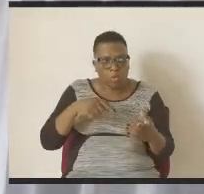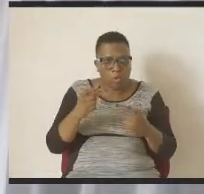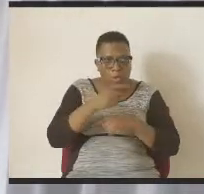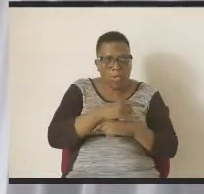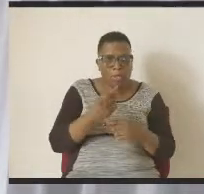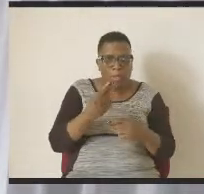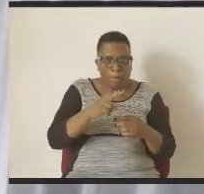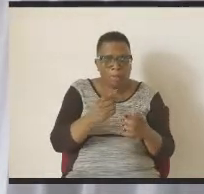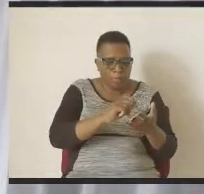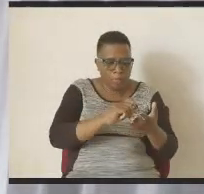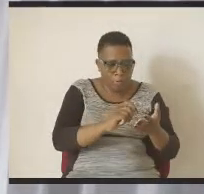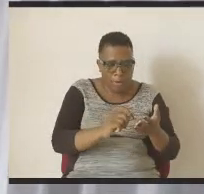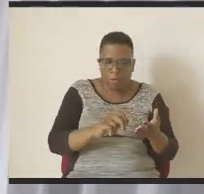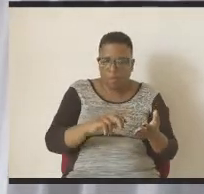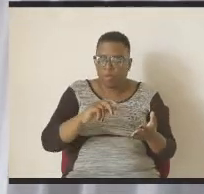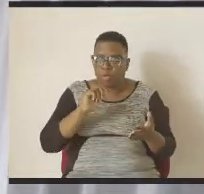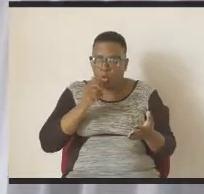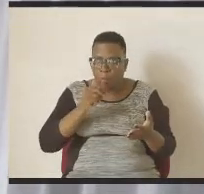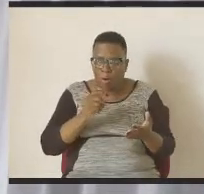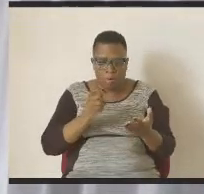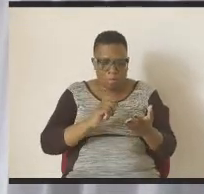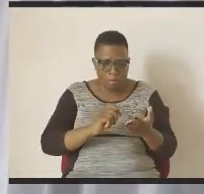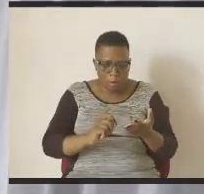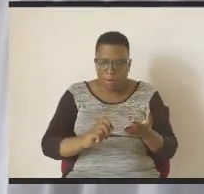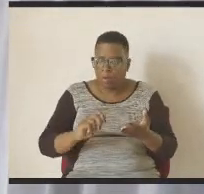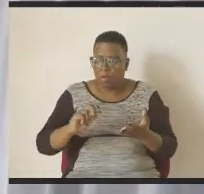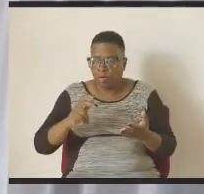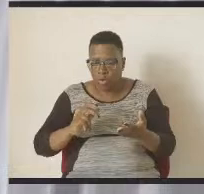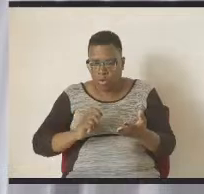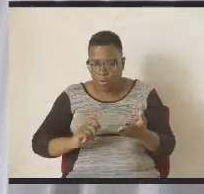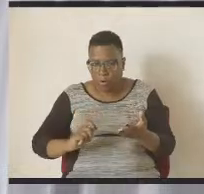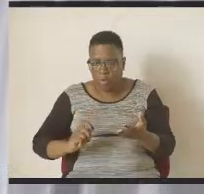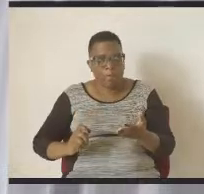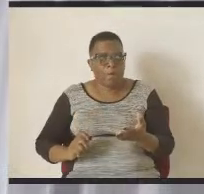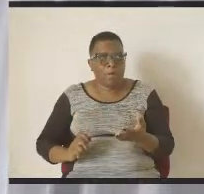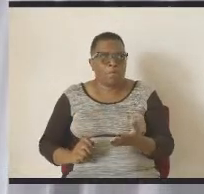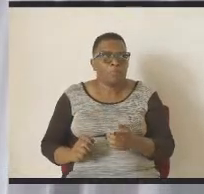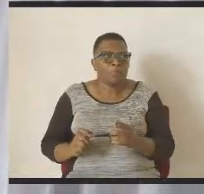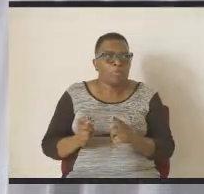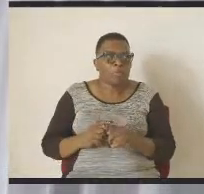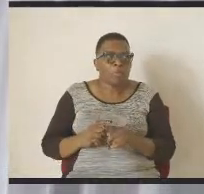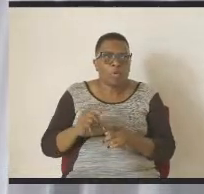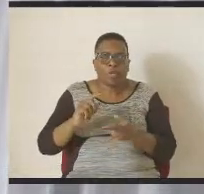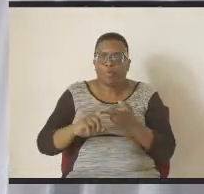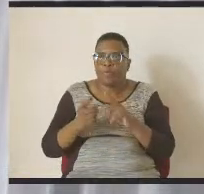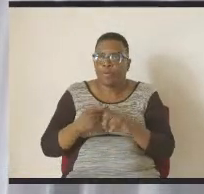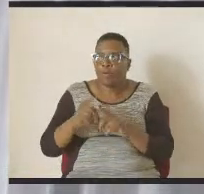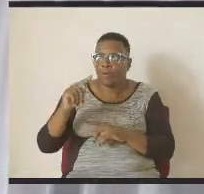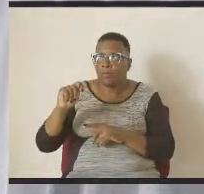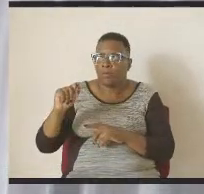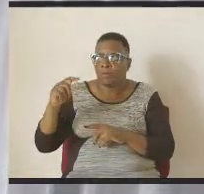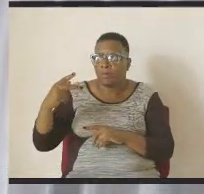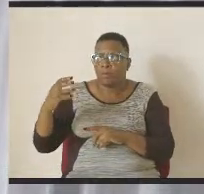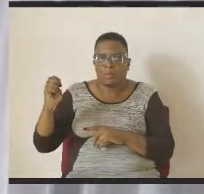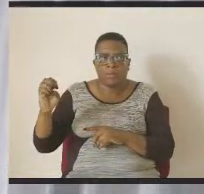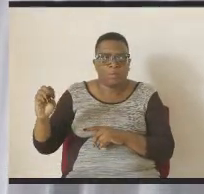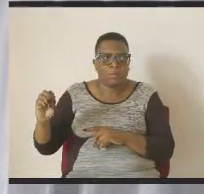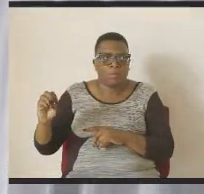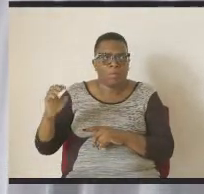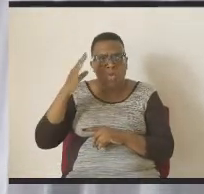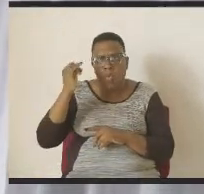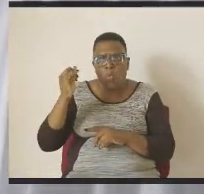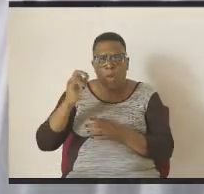most excellent Theophilus. And verse 4, why is he writing these things? So that what? You